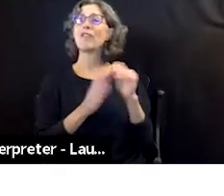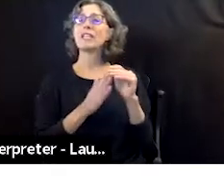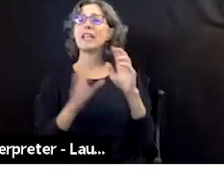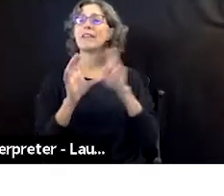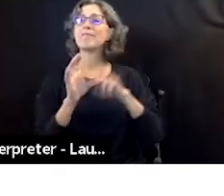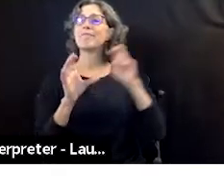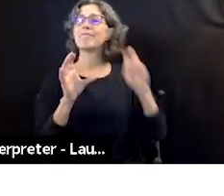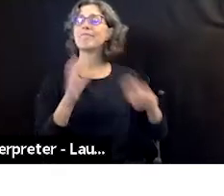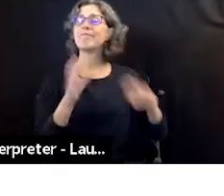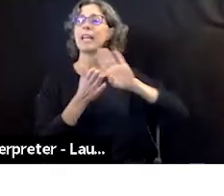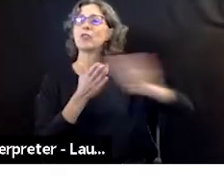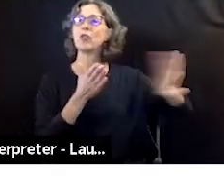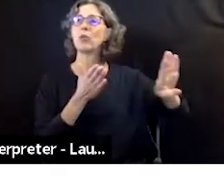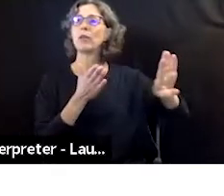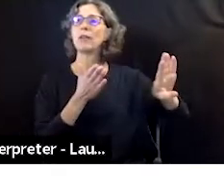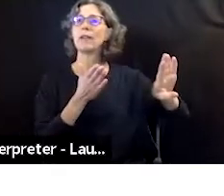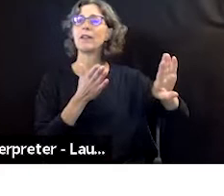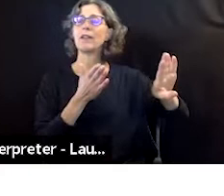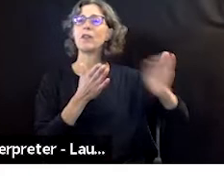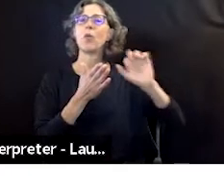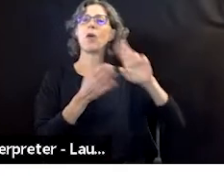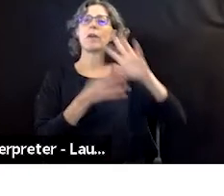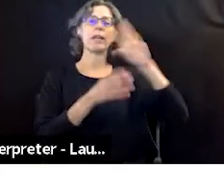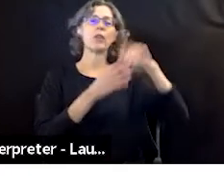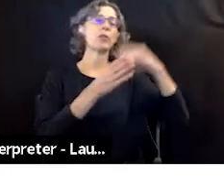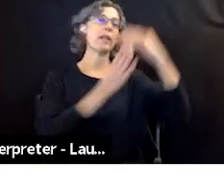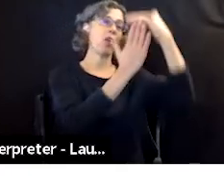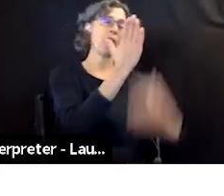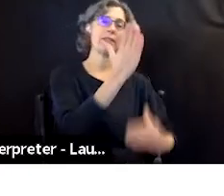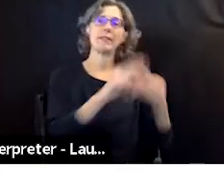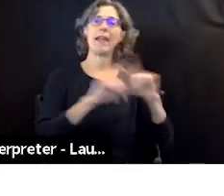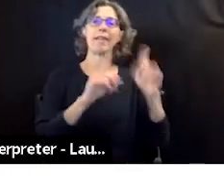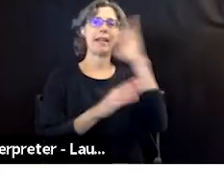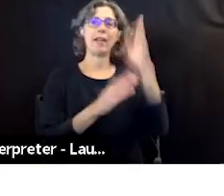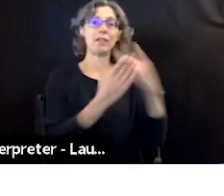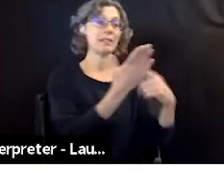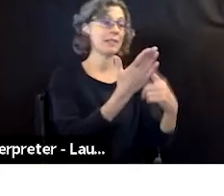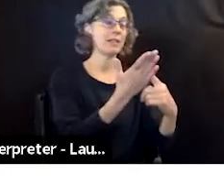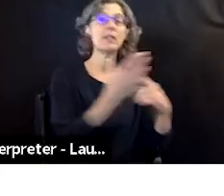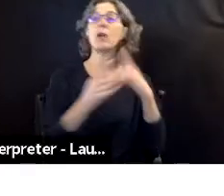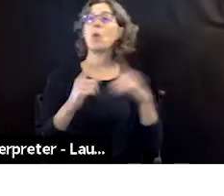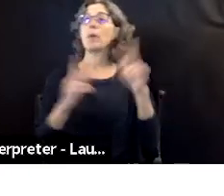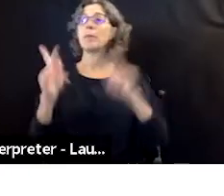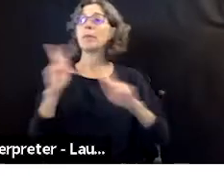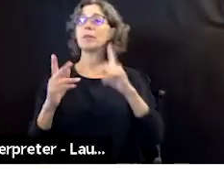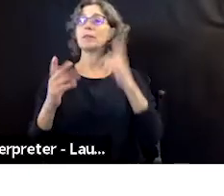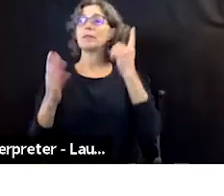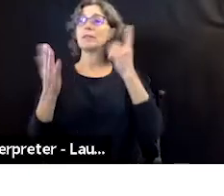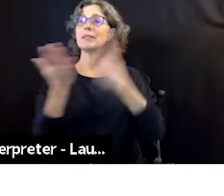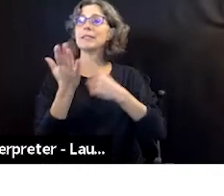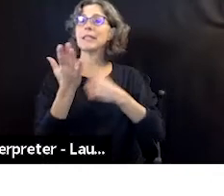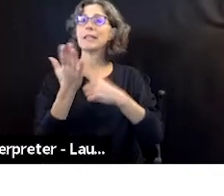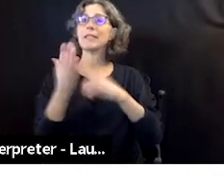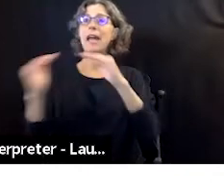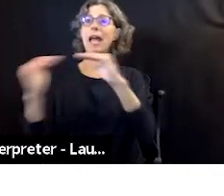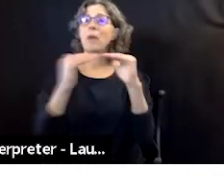completely or mentioned as part of a long list and not discussed when people talk about equity and social justice in